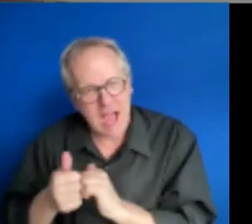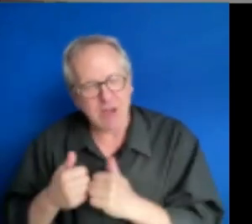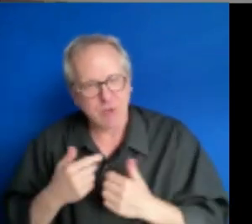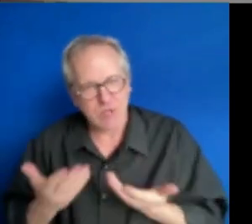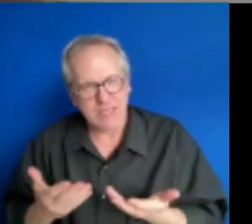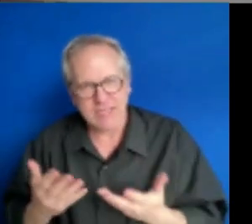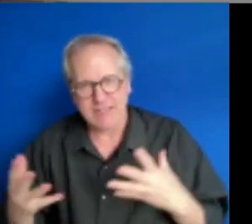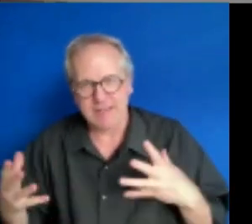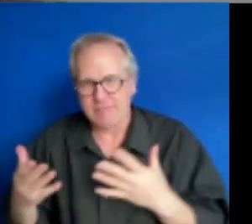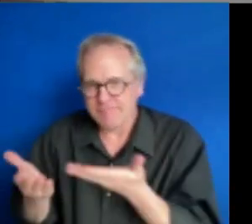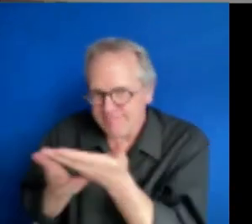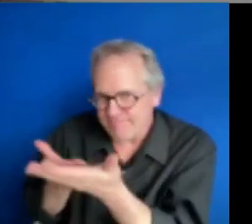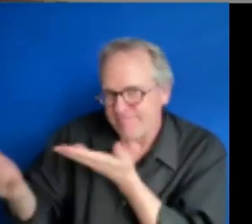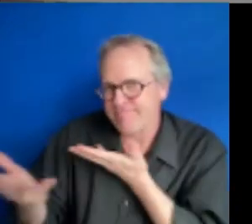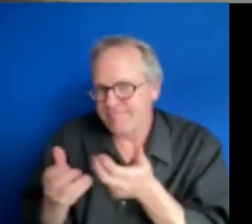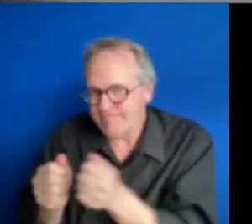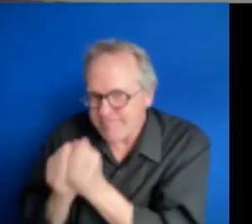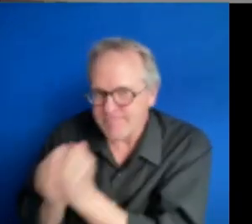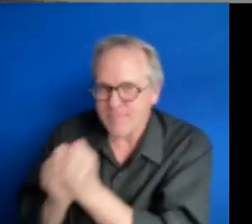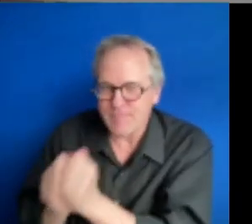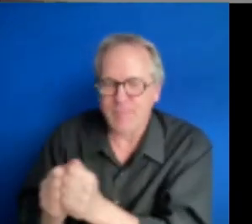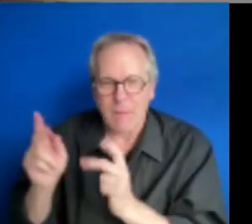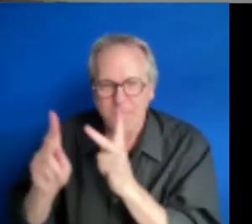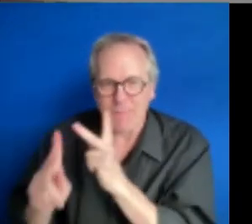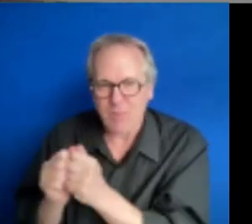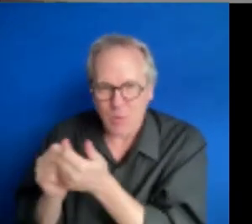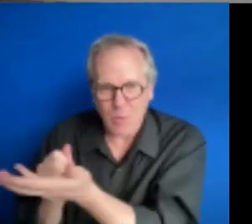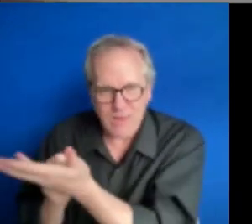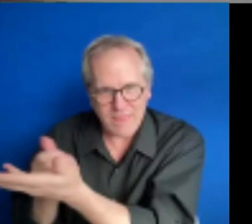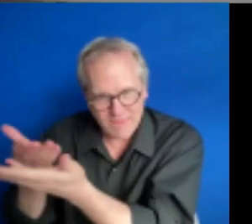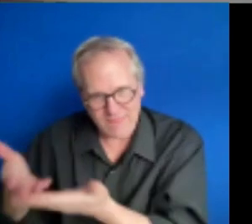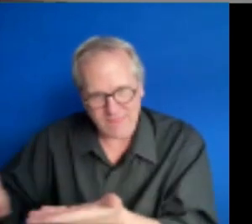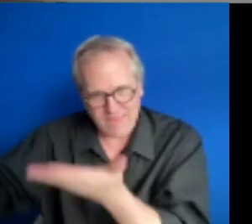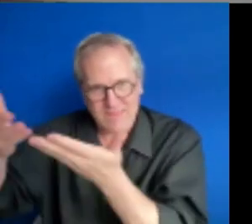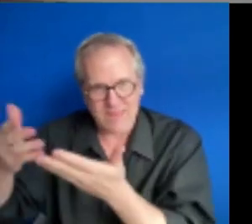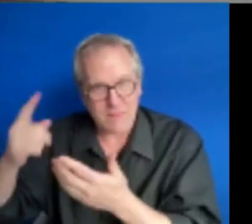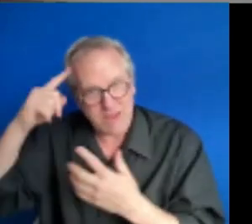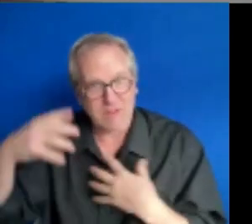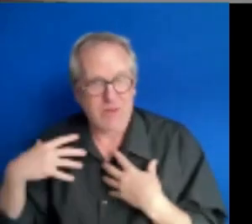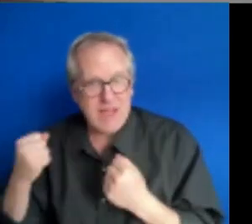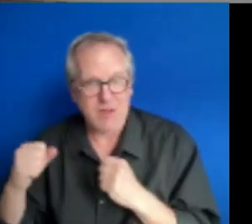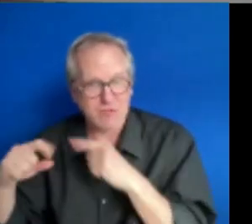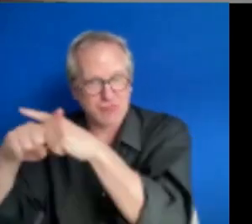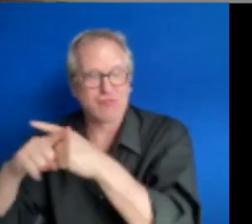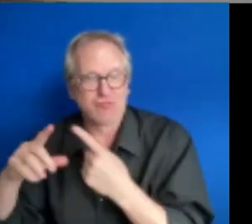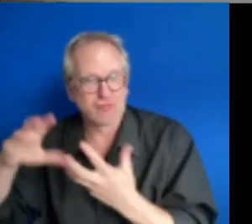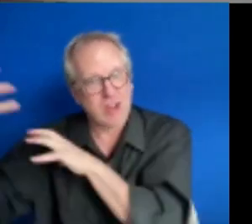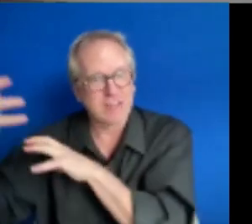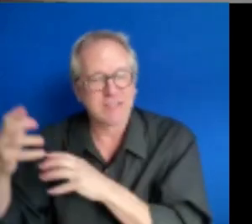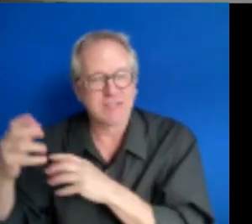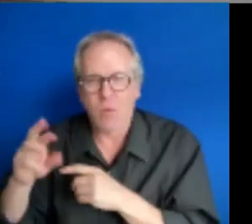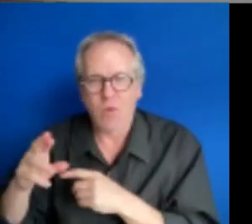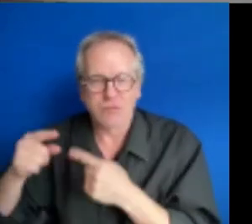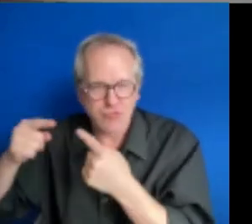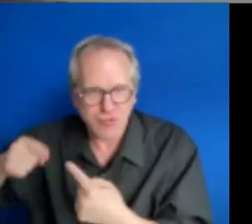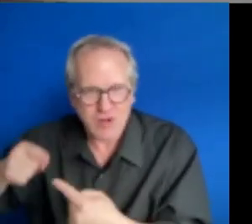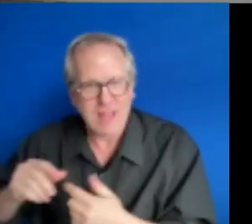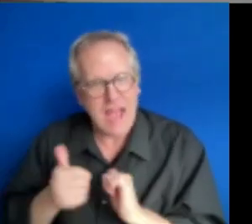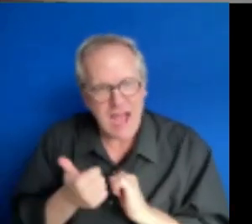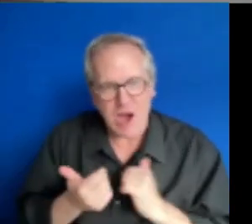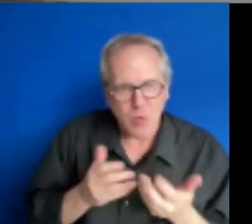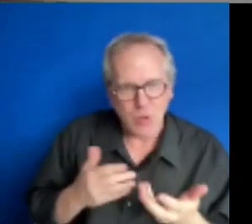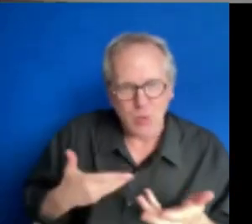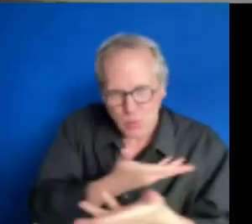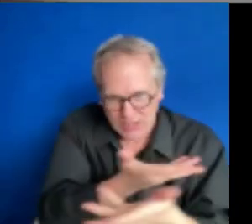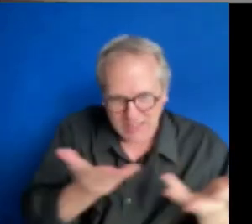faithfully engage with people who are in mental health crisis or struggling.